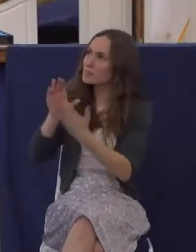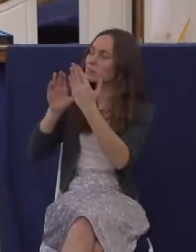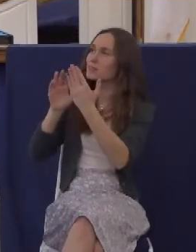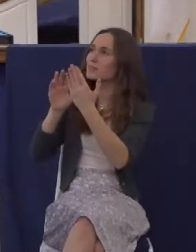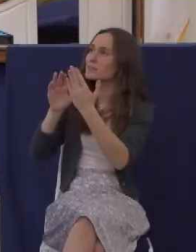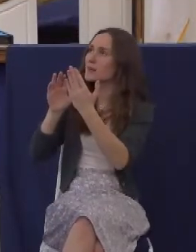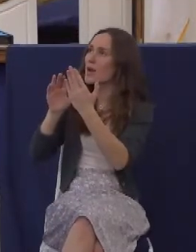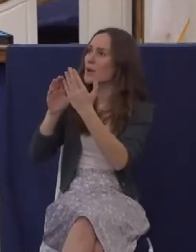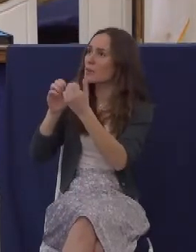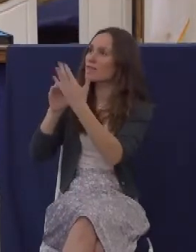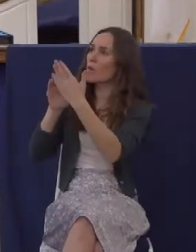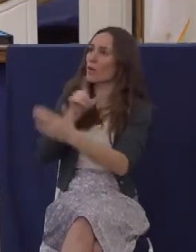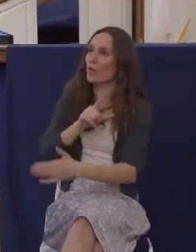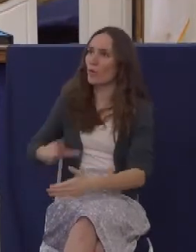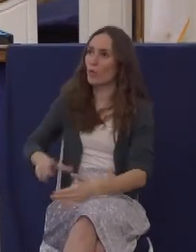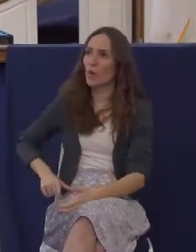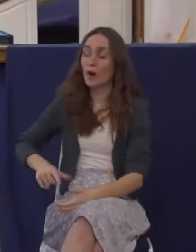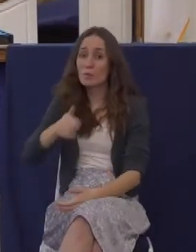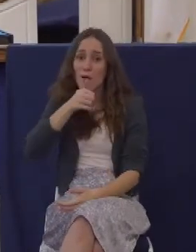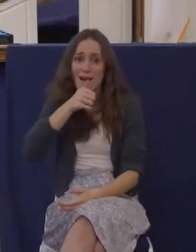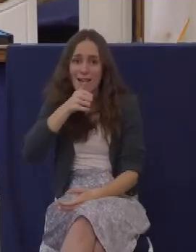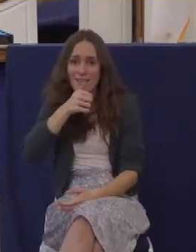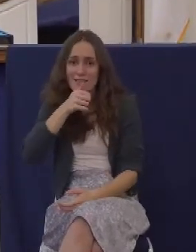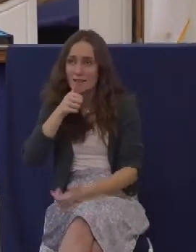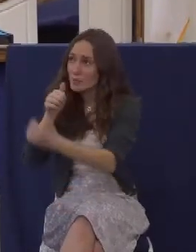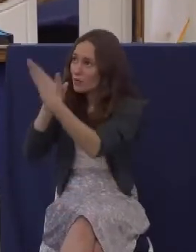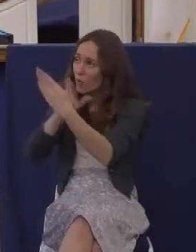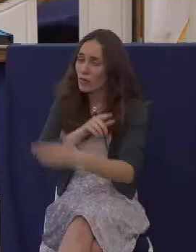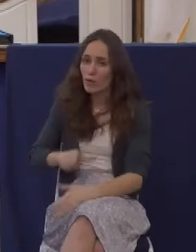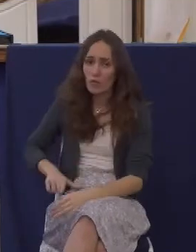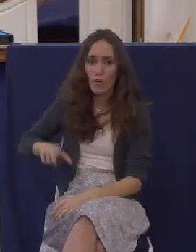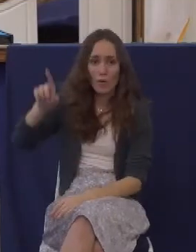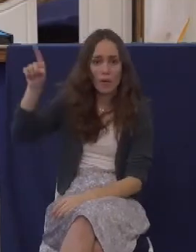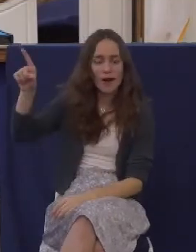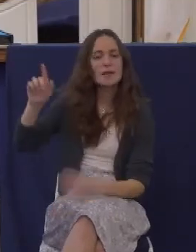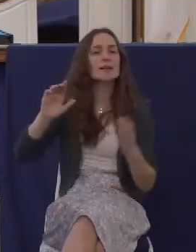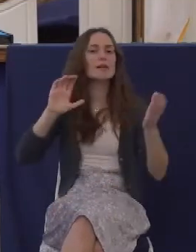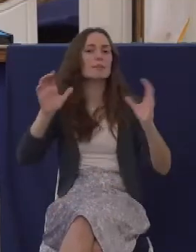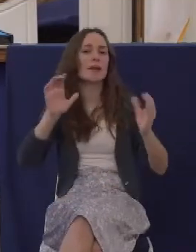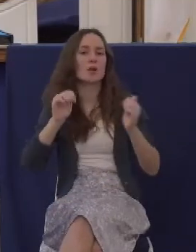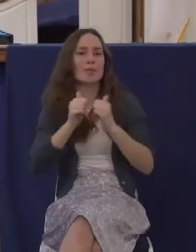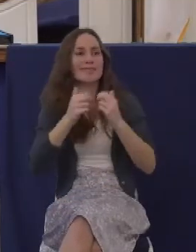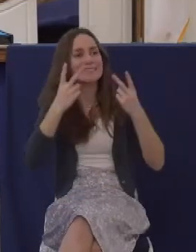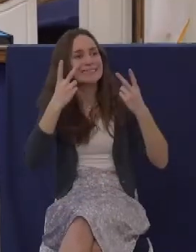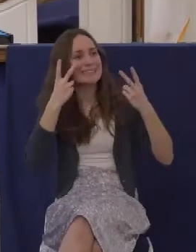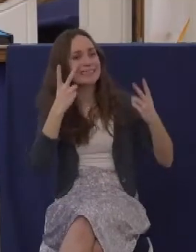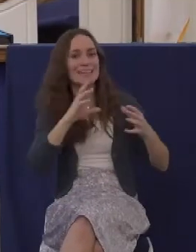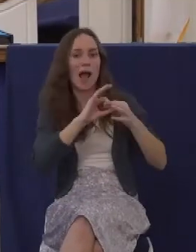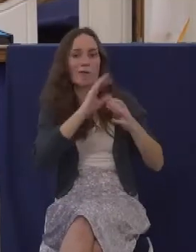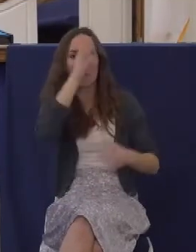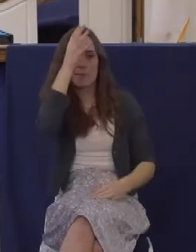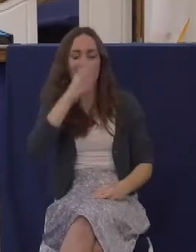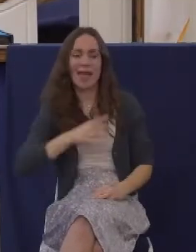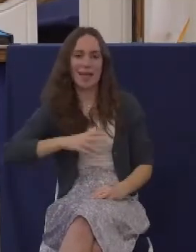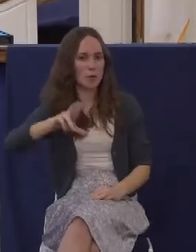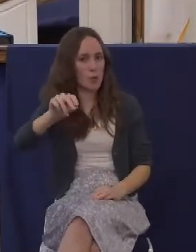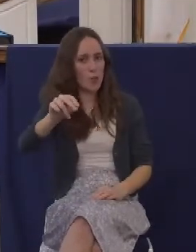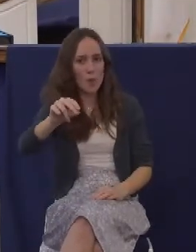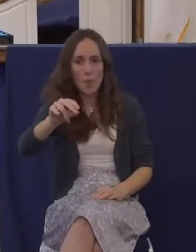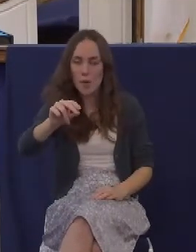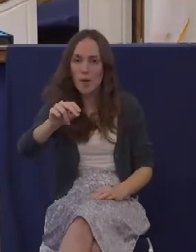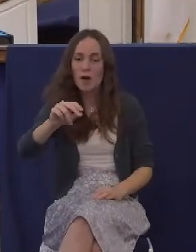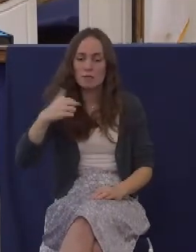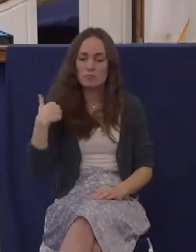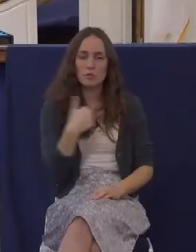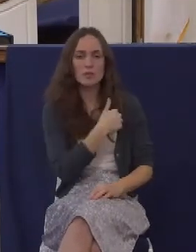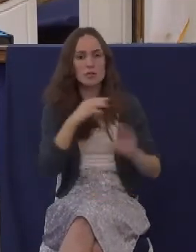unto the Lord. That's in contrast to being seen of men. We don't do it to be seen of men. We're doing it in